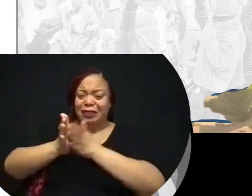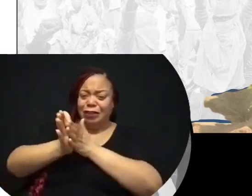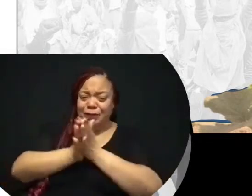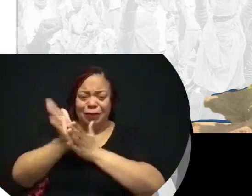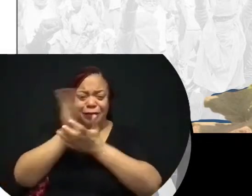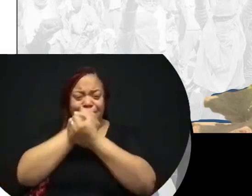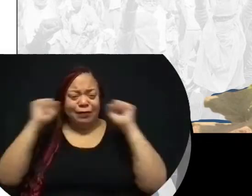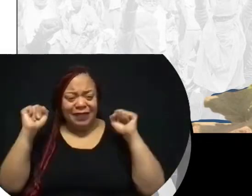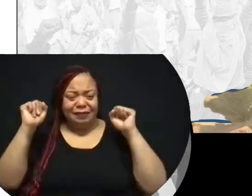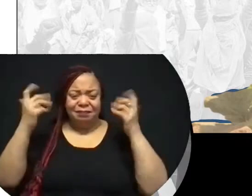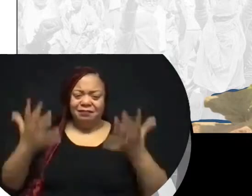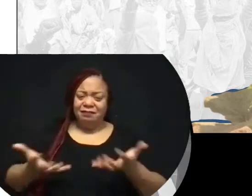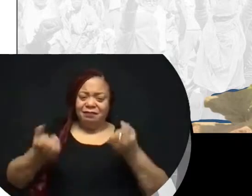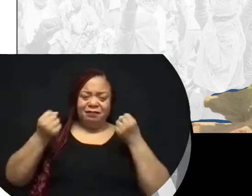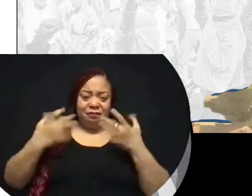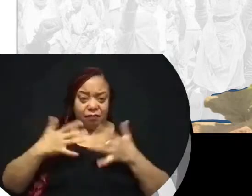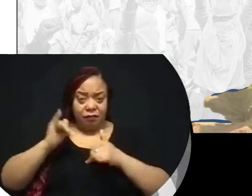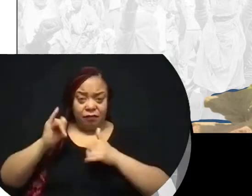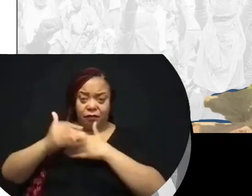colonialism.